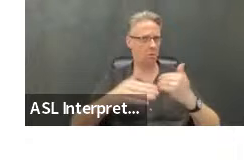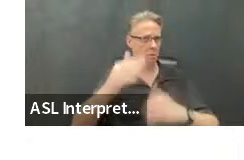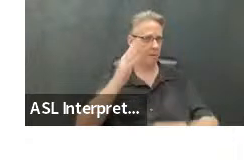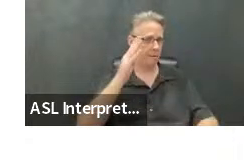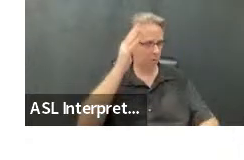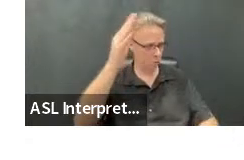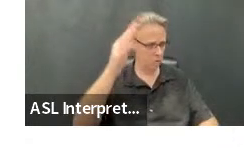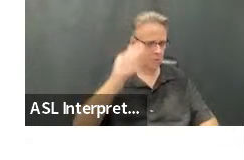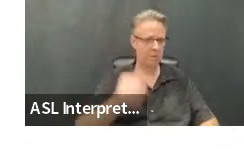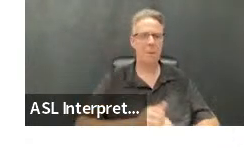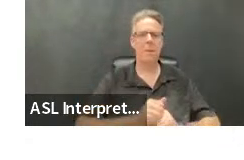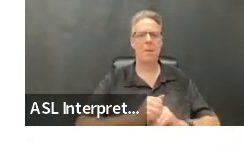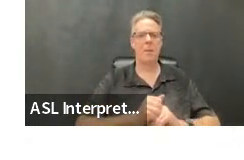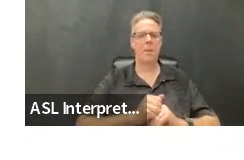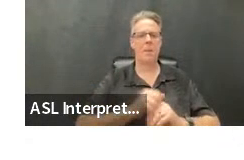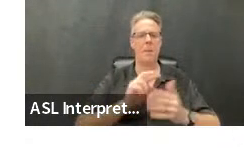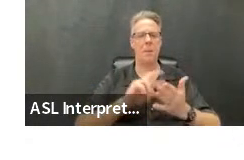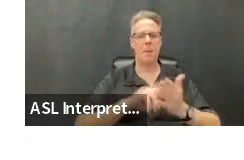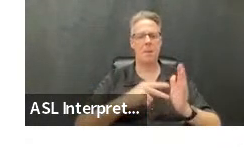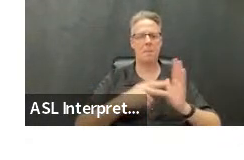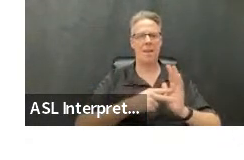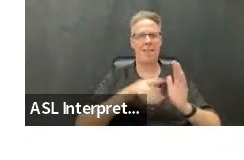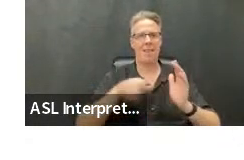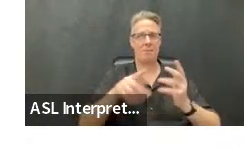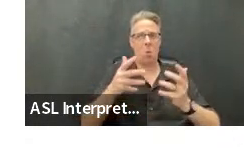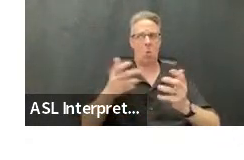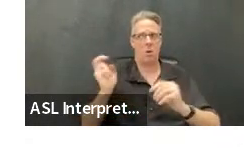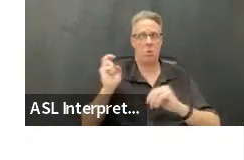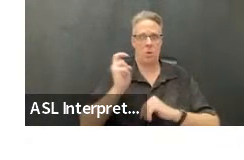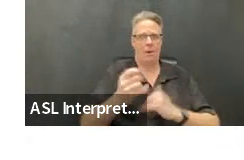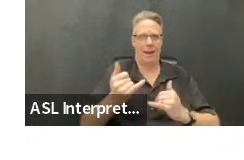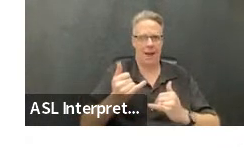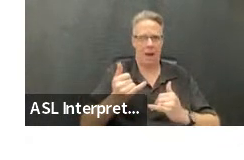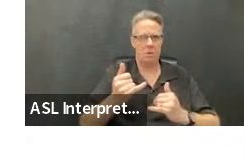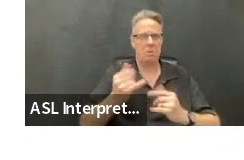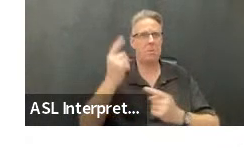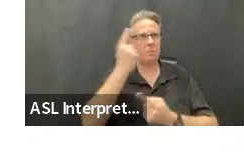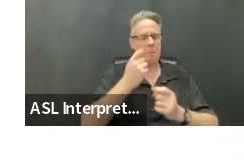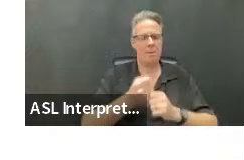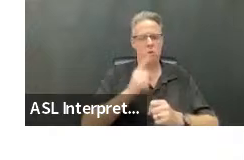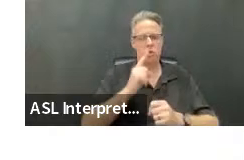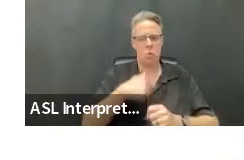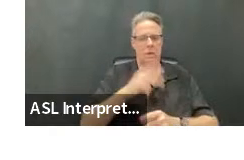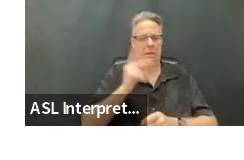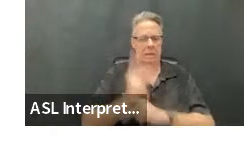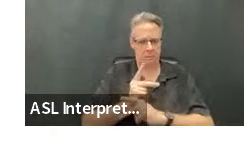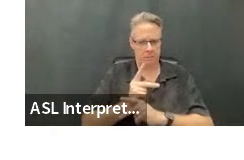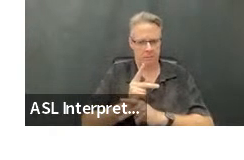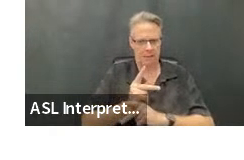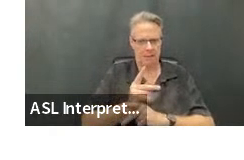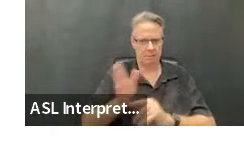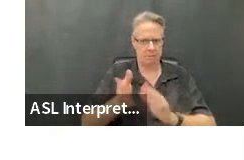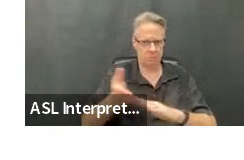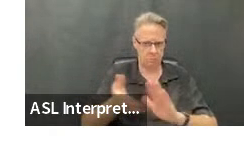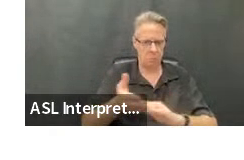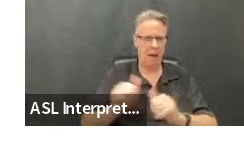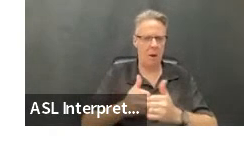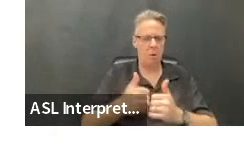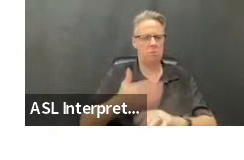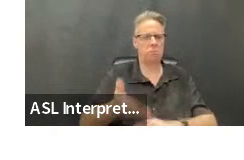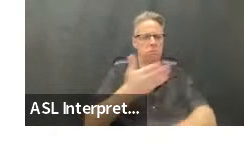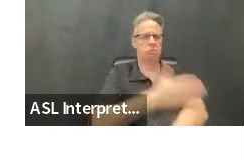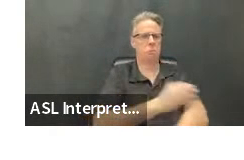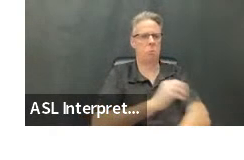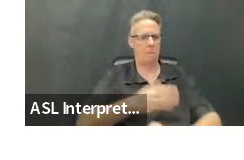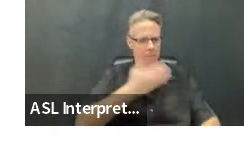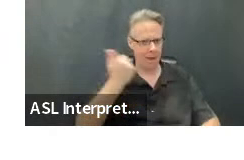really a lot of folks are coming from the existing transit service. So again, wanting to be really mindful of how we make existing service even better and how